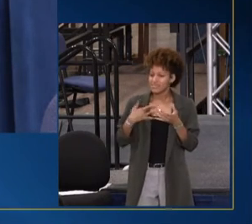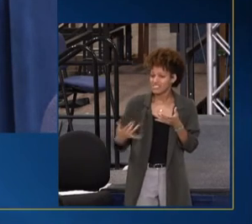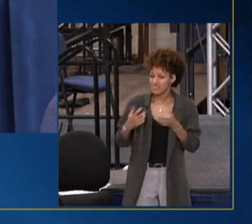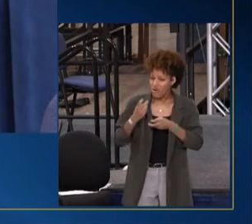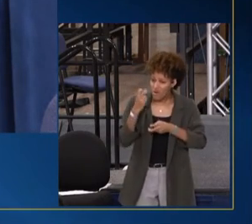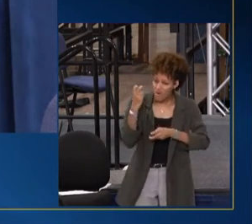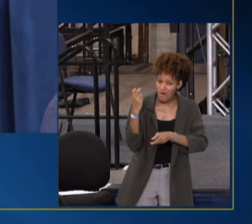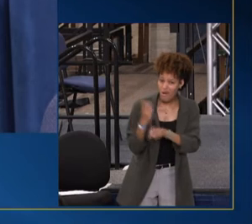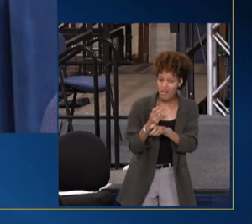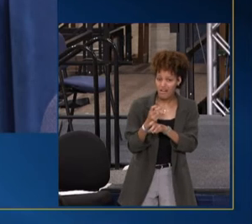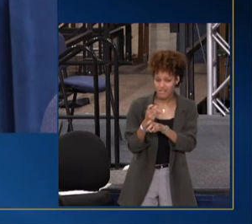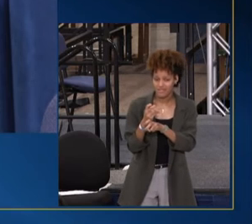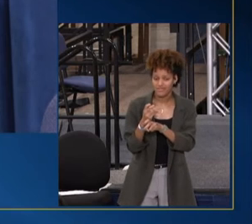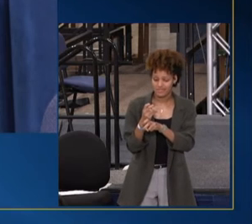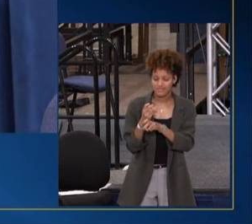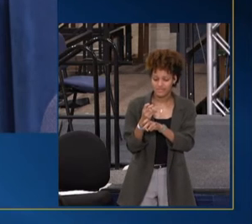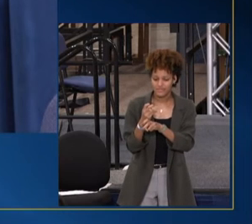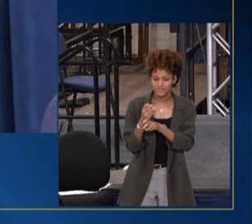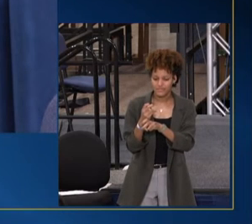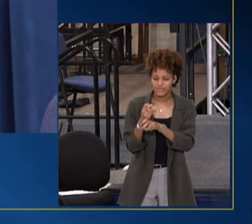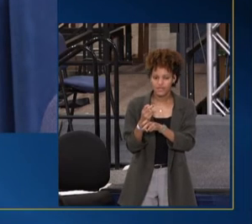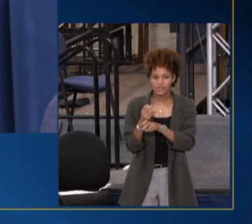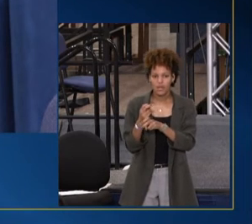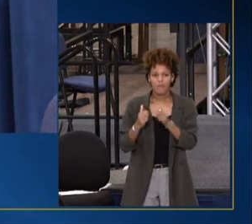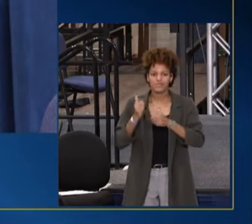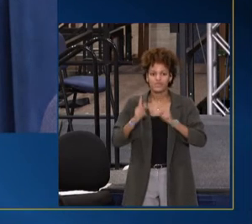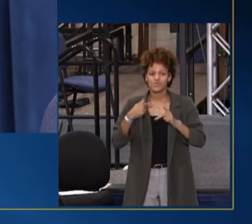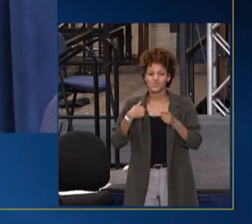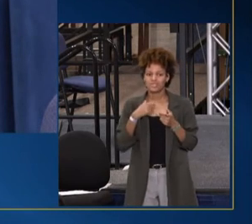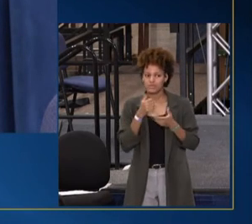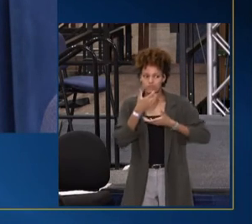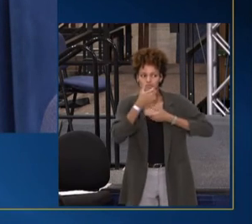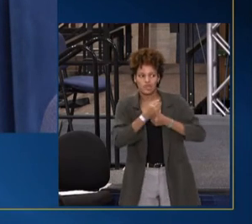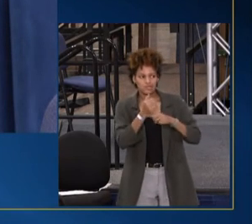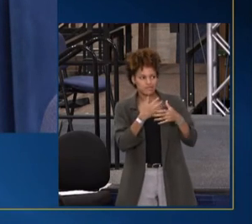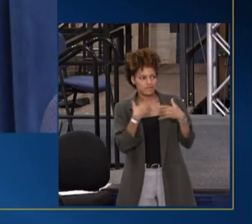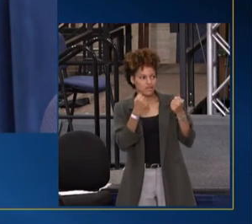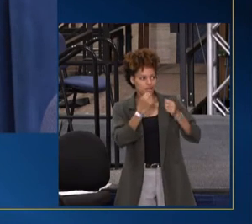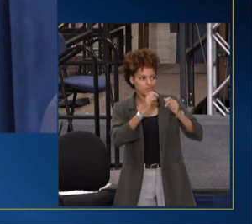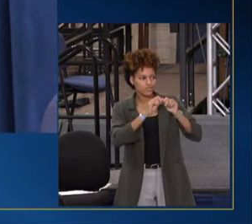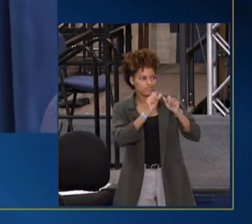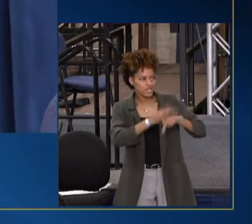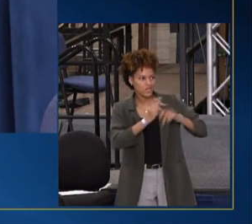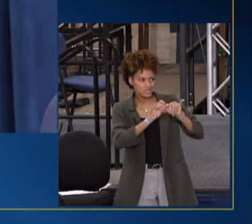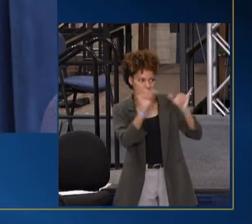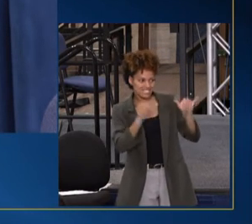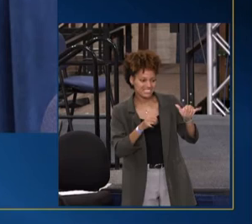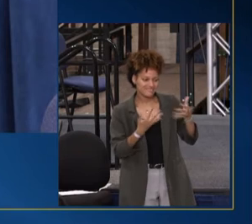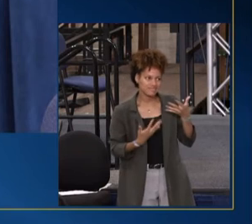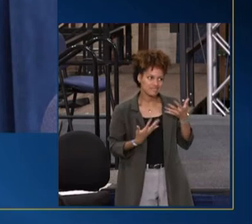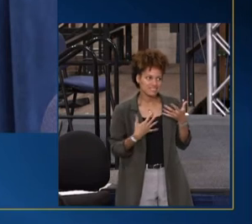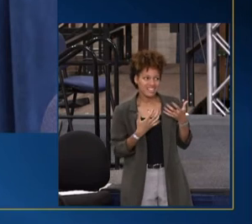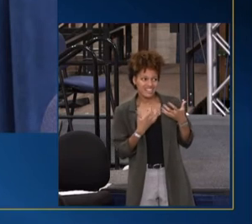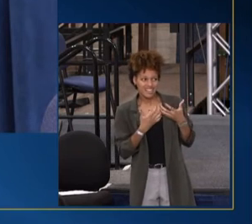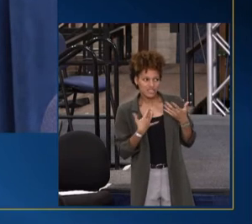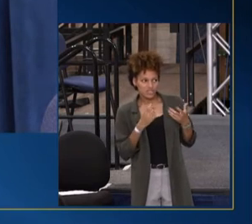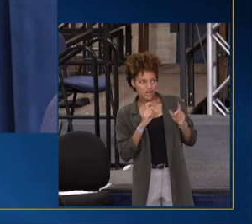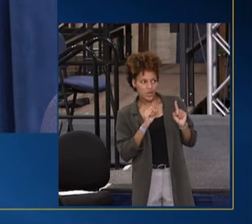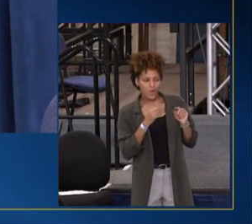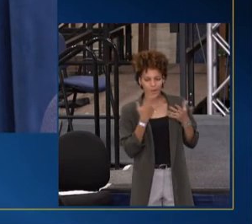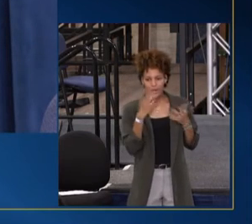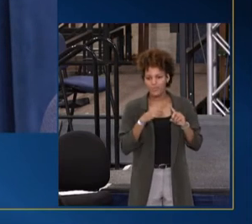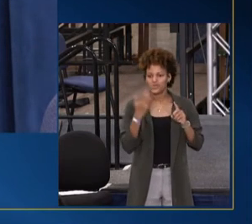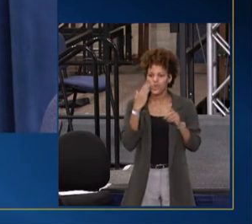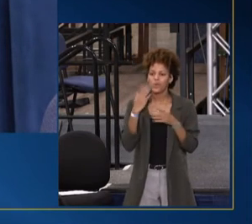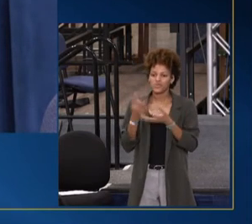because there are people who are distrustful of the healthcare system for a host of of really important reasons that we all